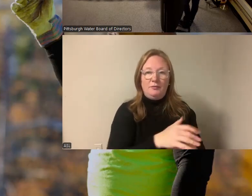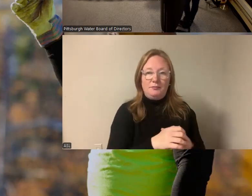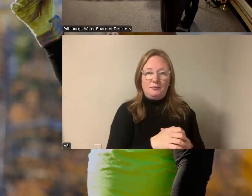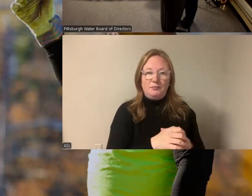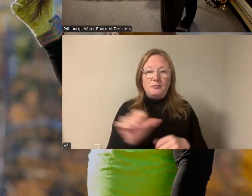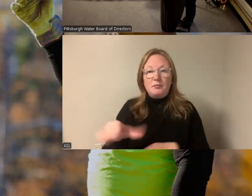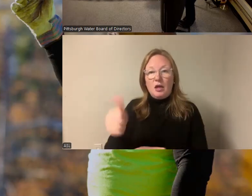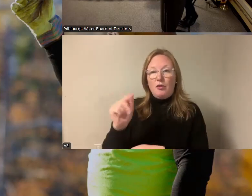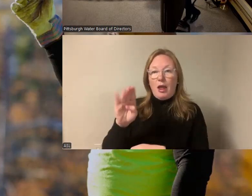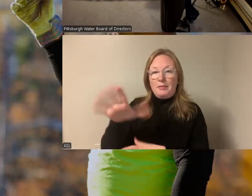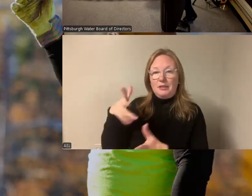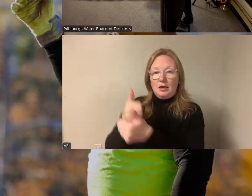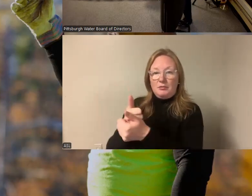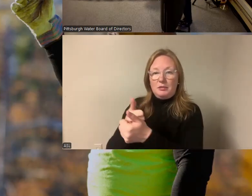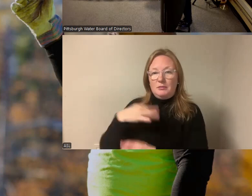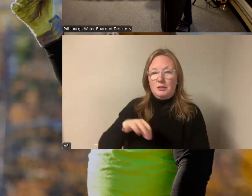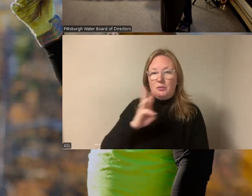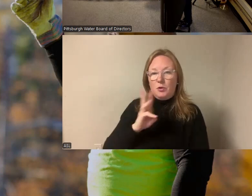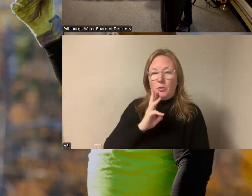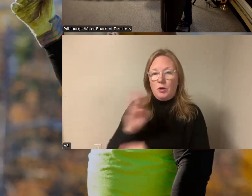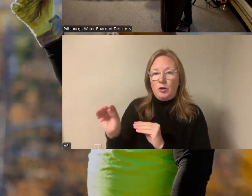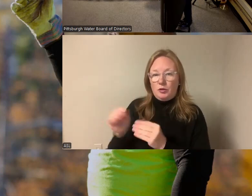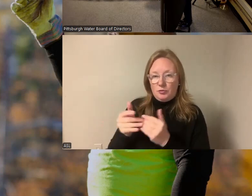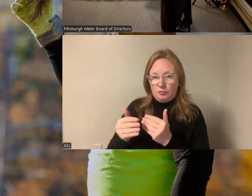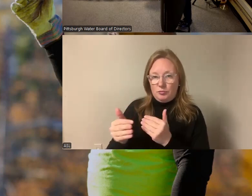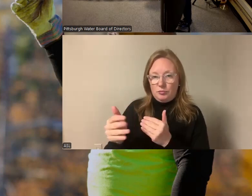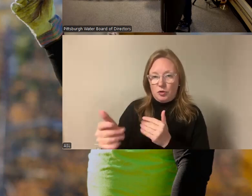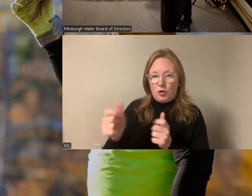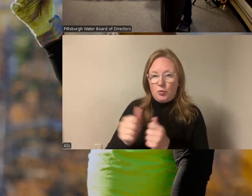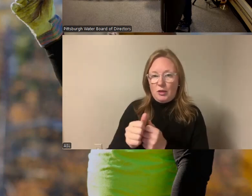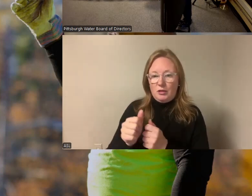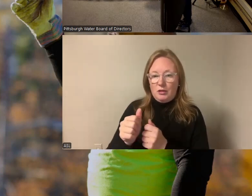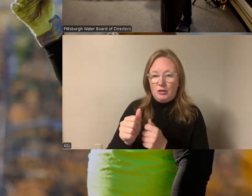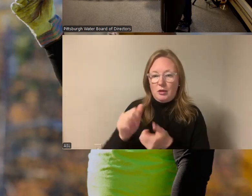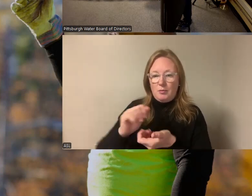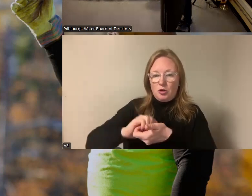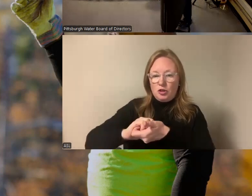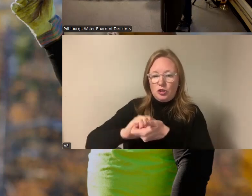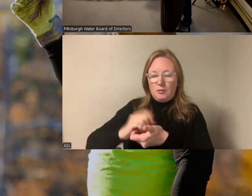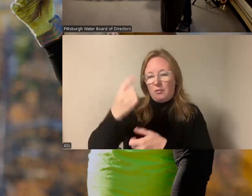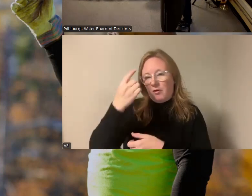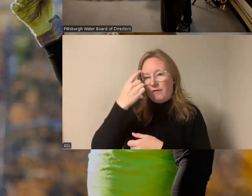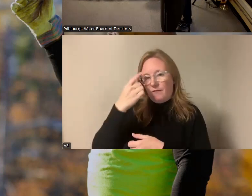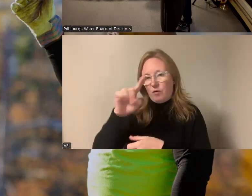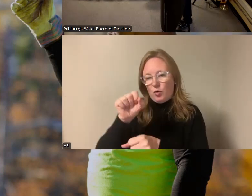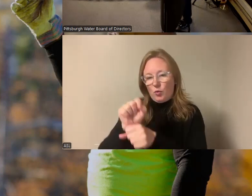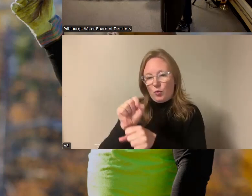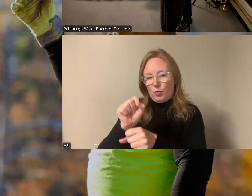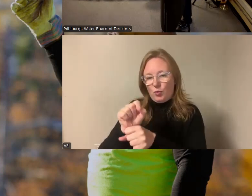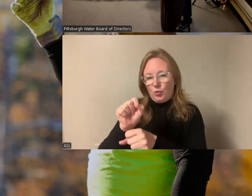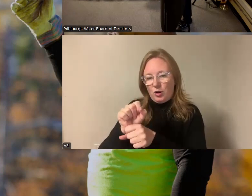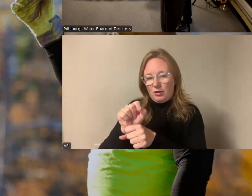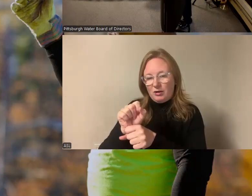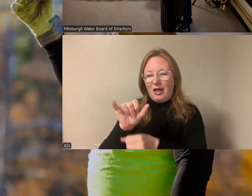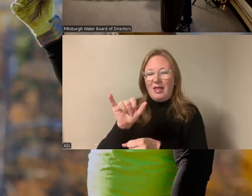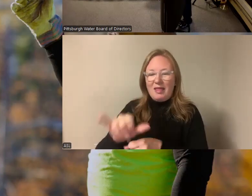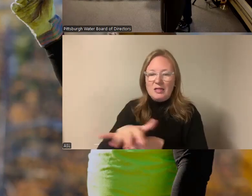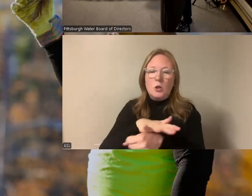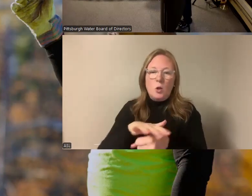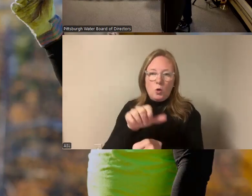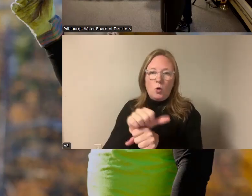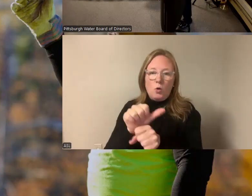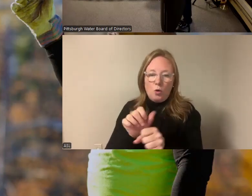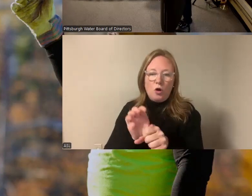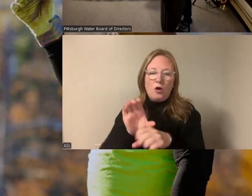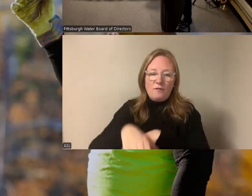other ABC updates, Pittsburgh Water is moving forward with Partnership for Work, a local workforce